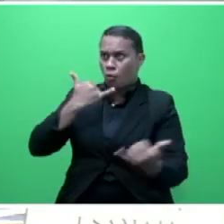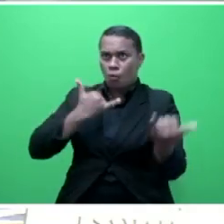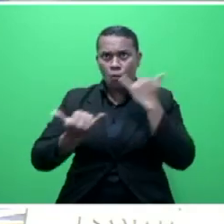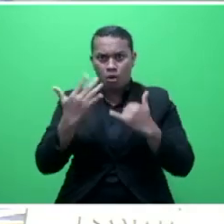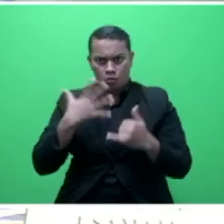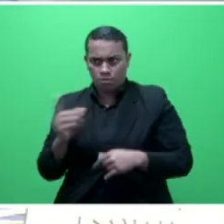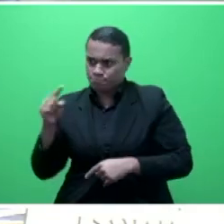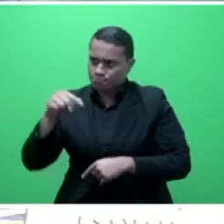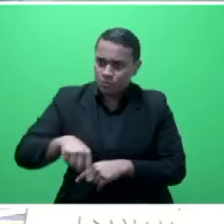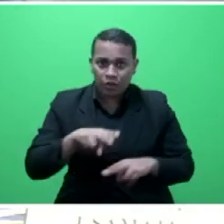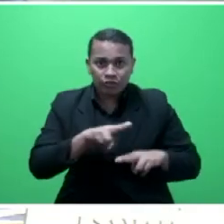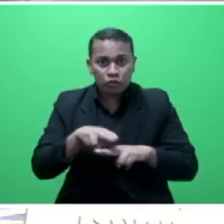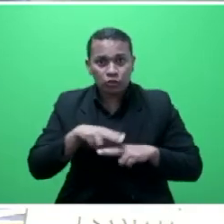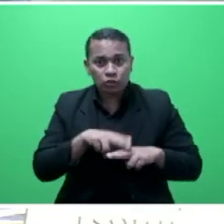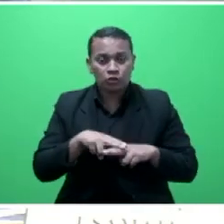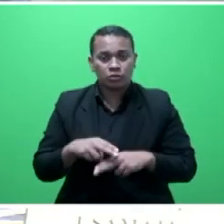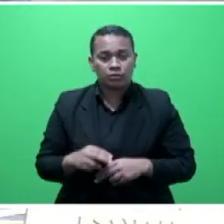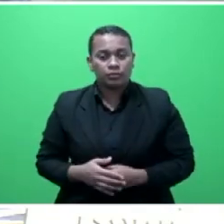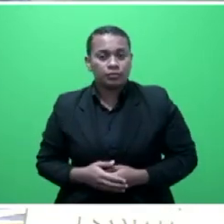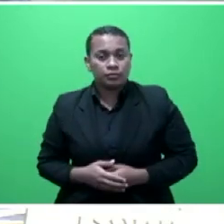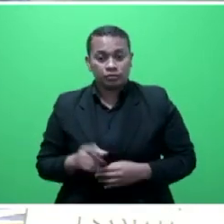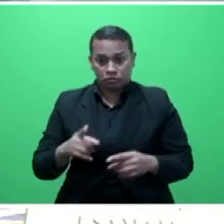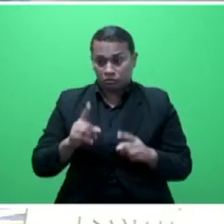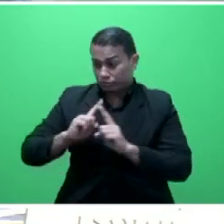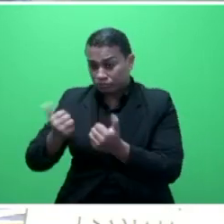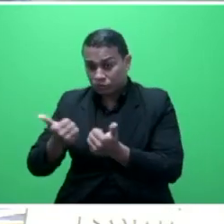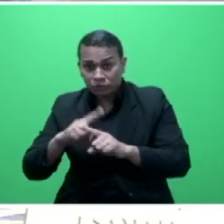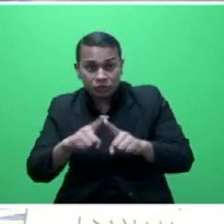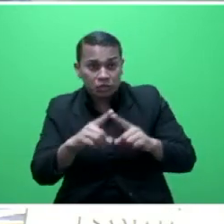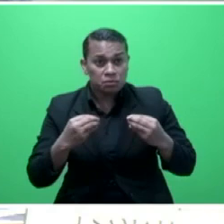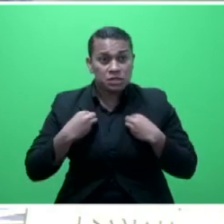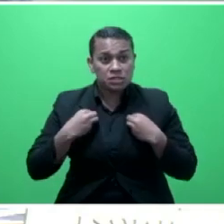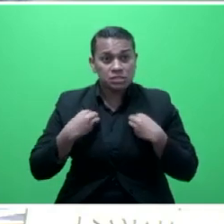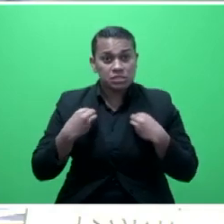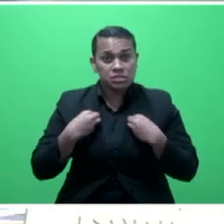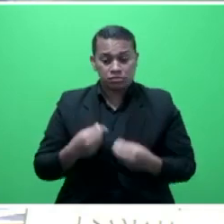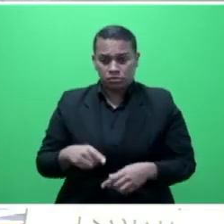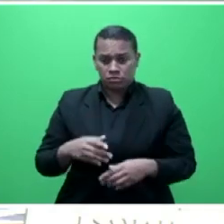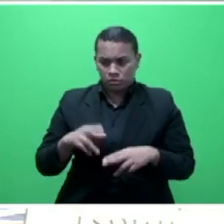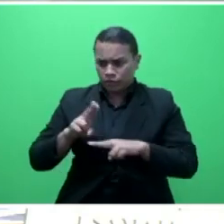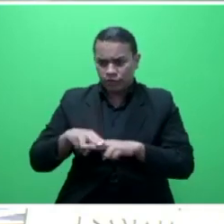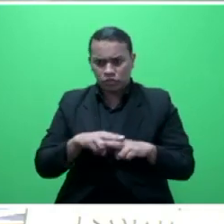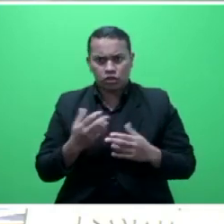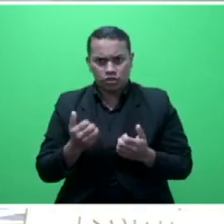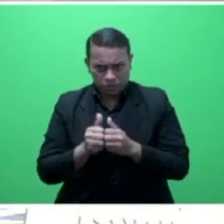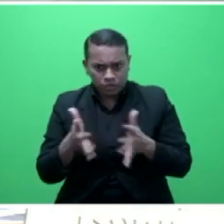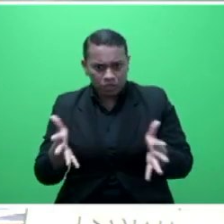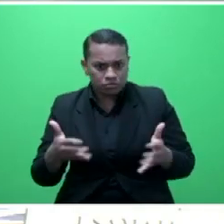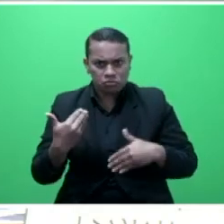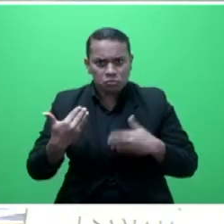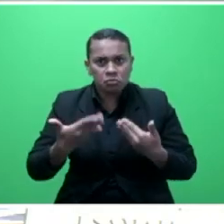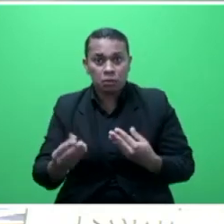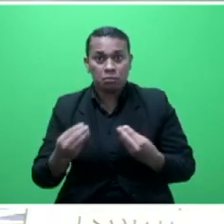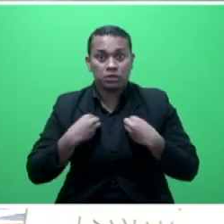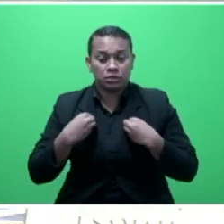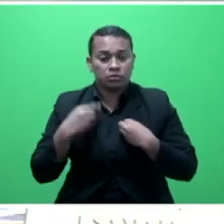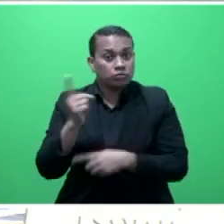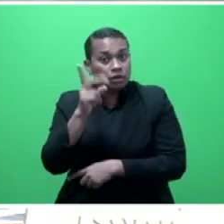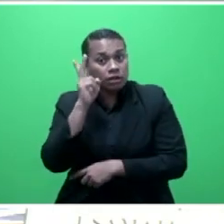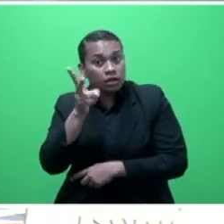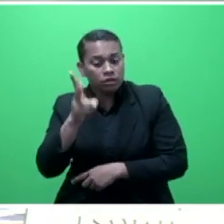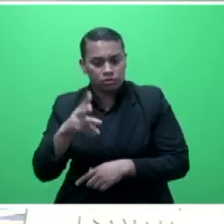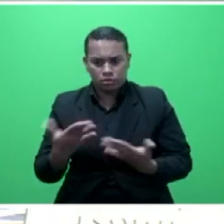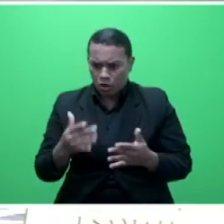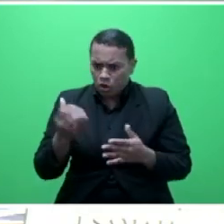seen interest by a company looking to not only come to the country to resume operations, but publicly list on the South Pacific